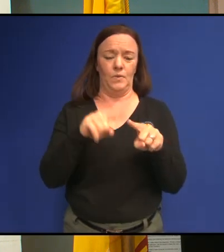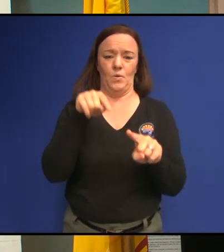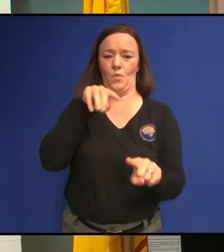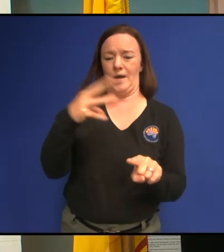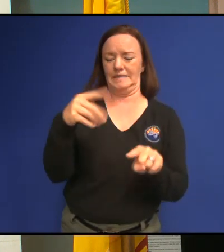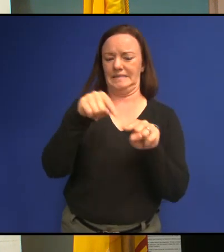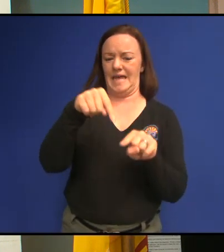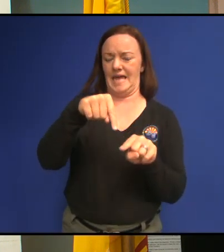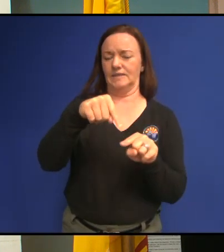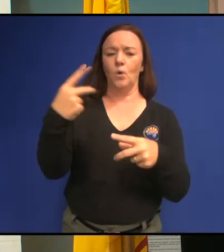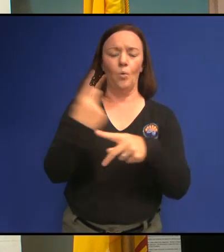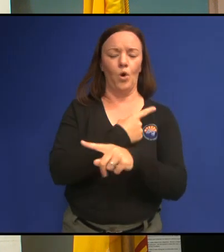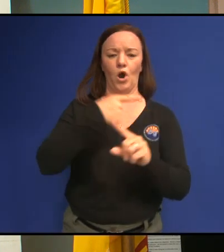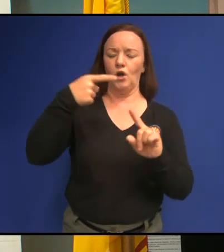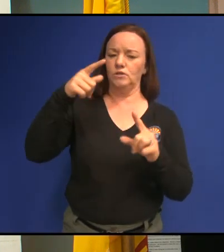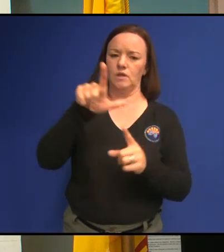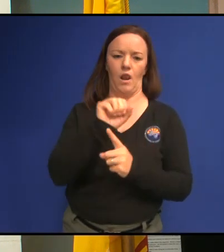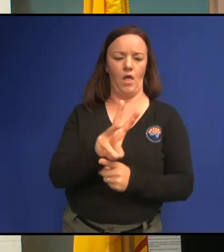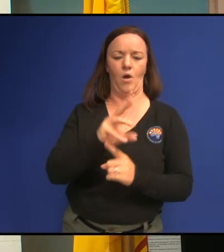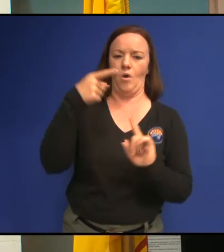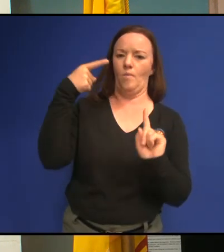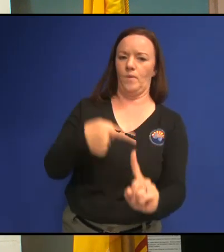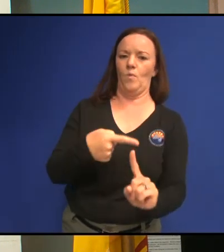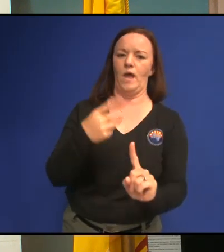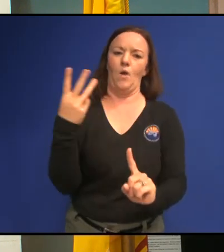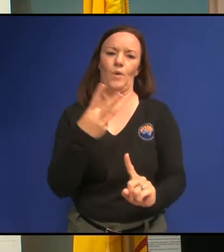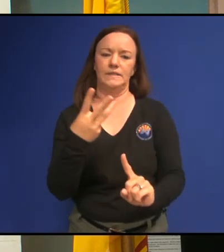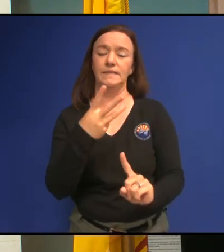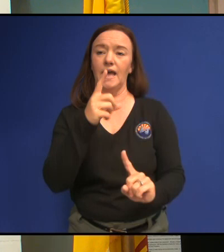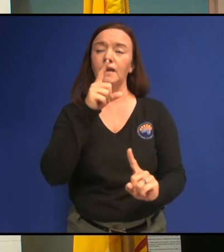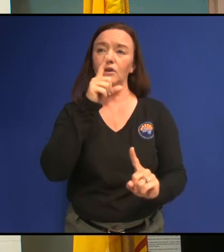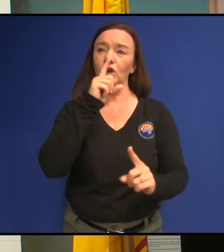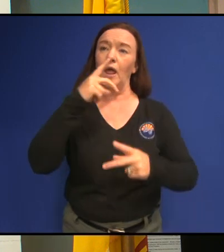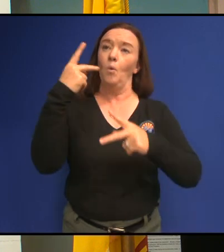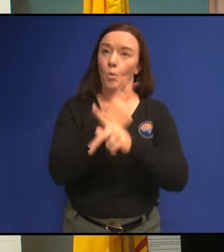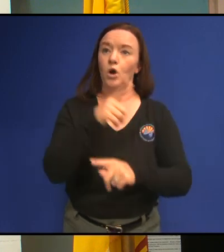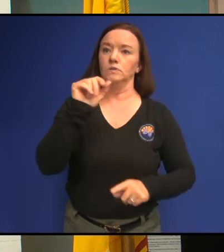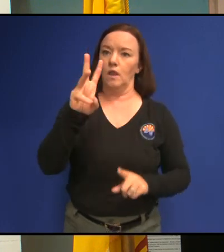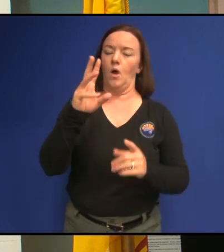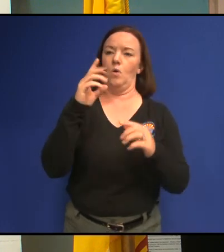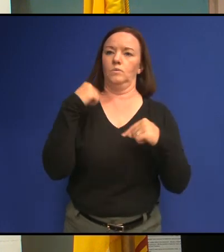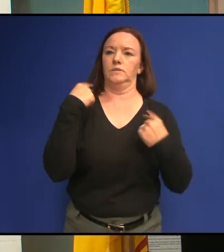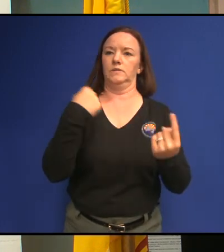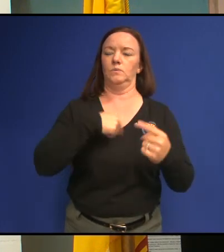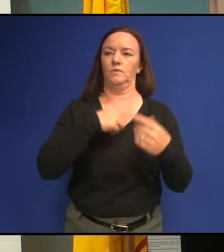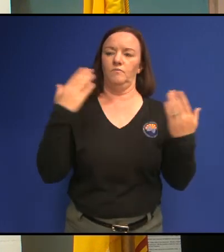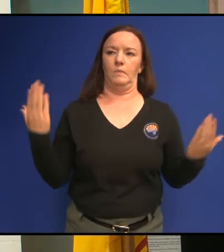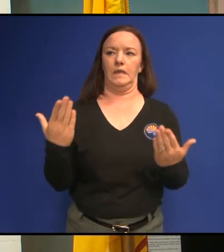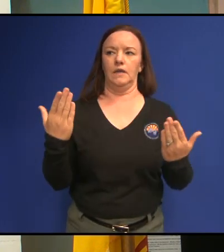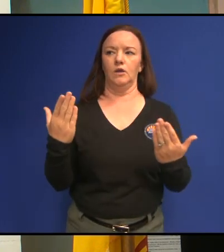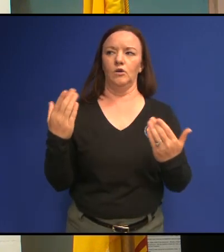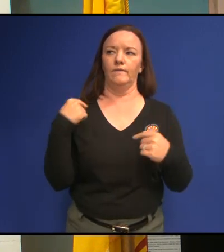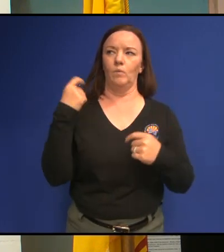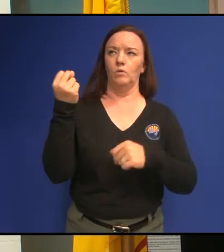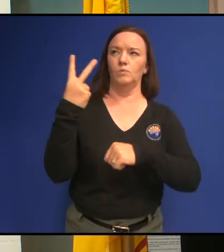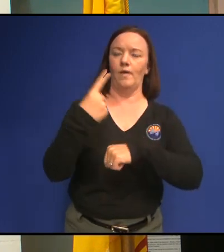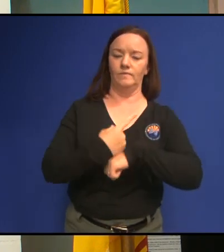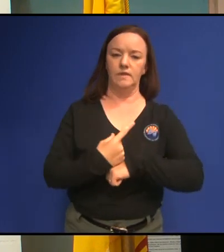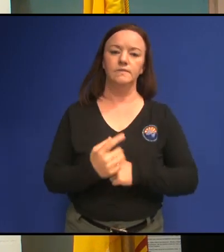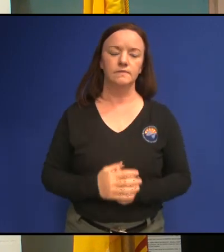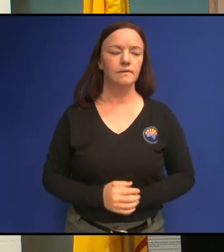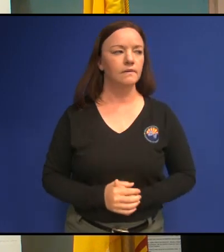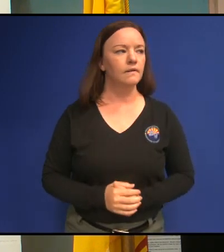reach our really some of our all-time lows since we've been here over the past 12 days.